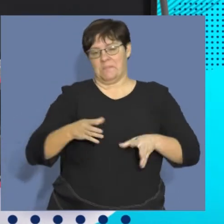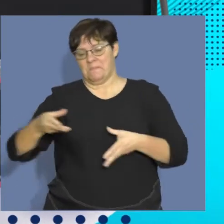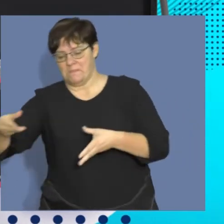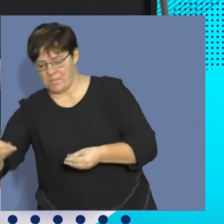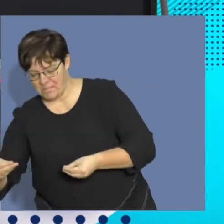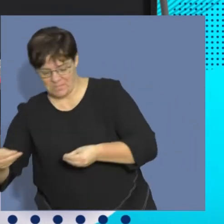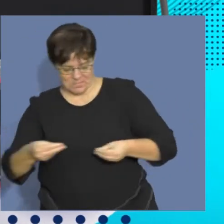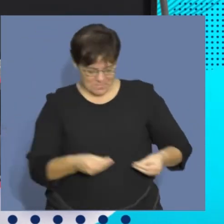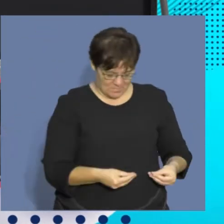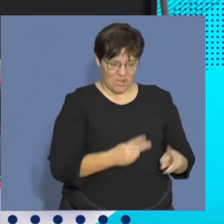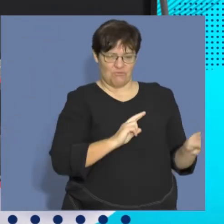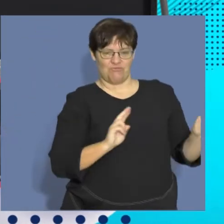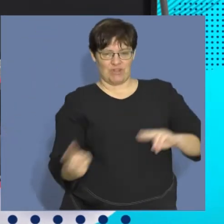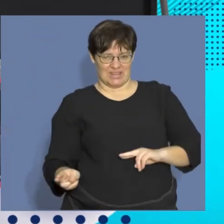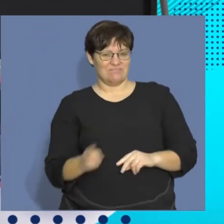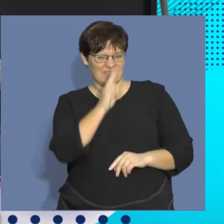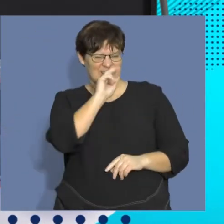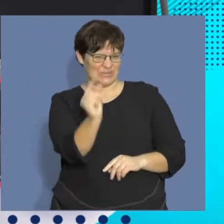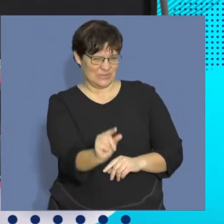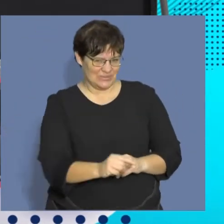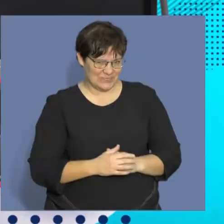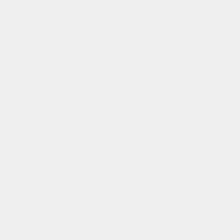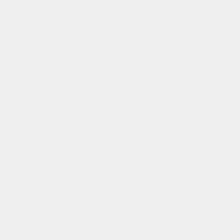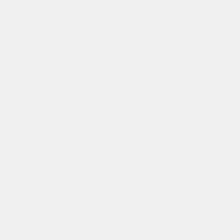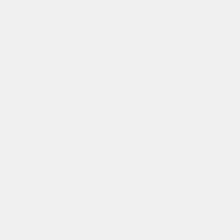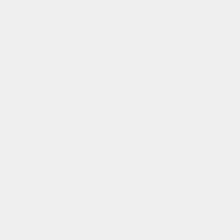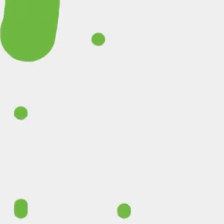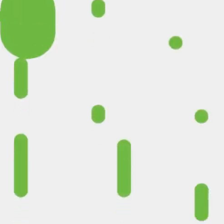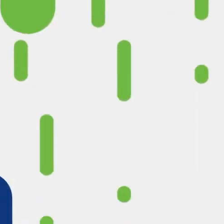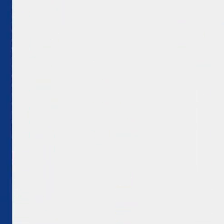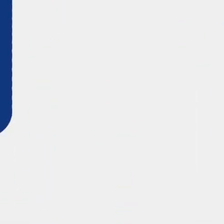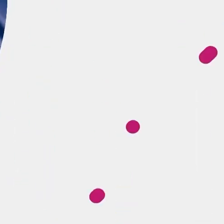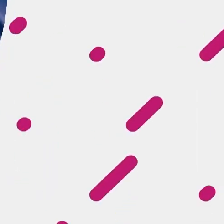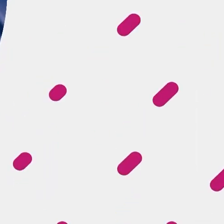going and getting something, and I'll see you in a little bit.